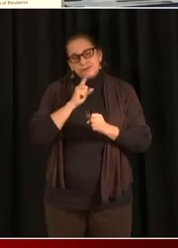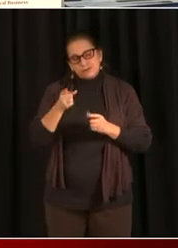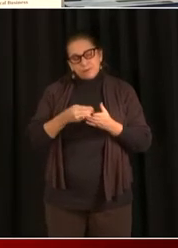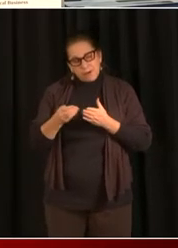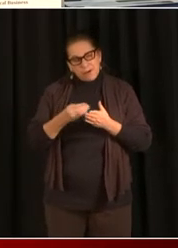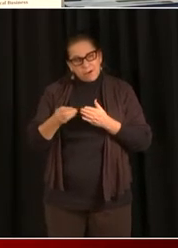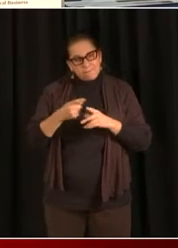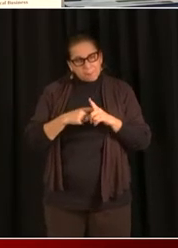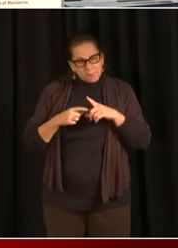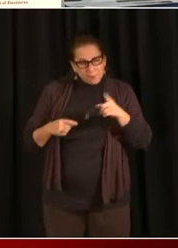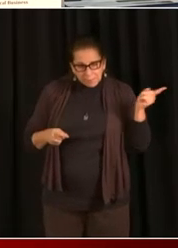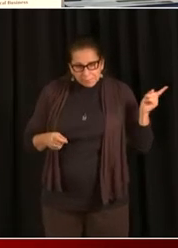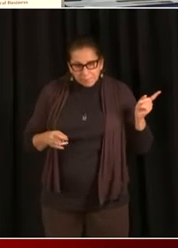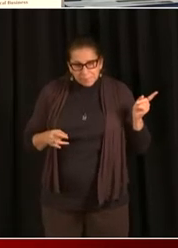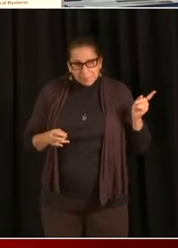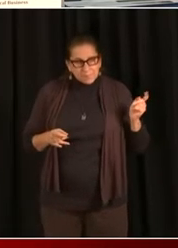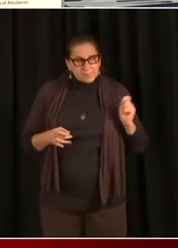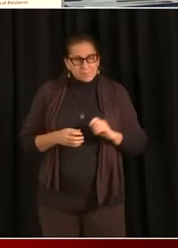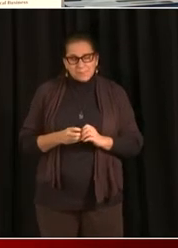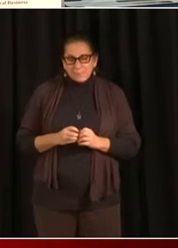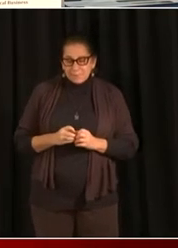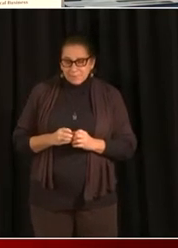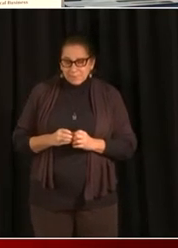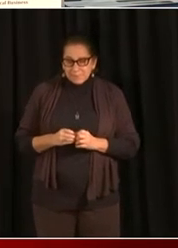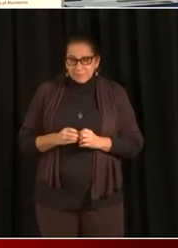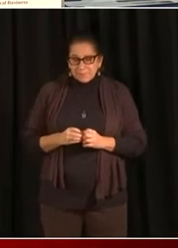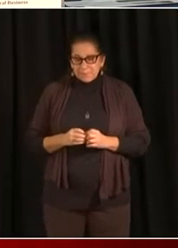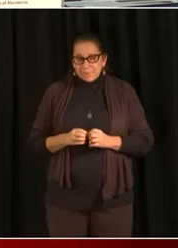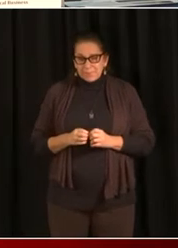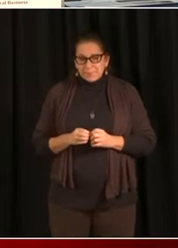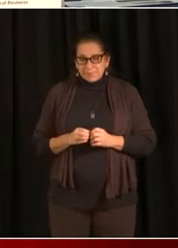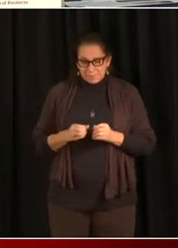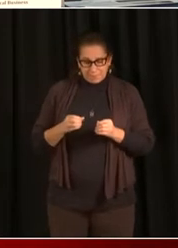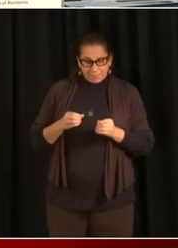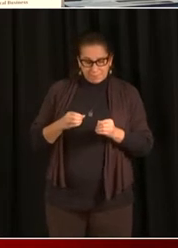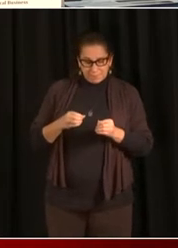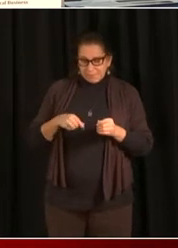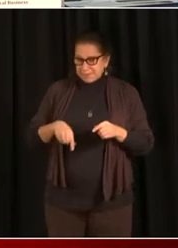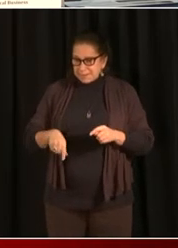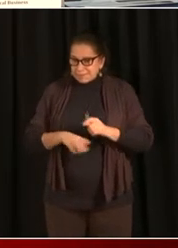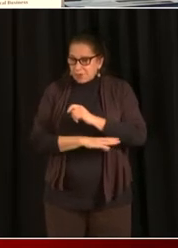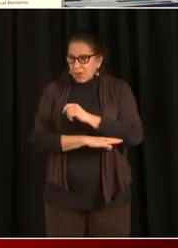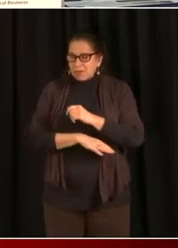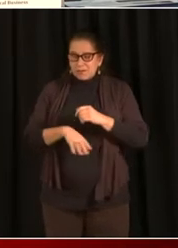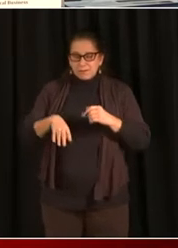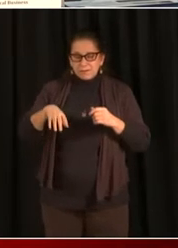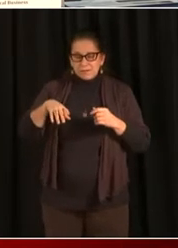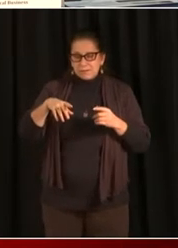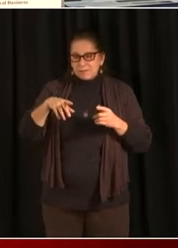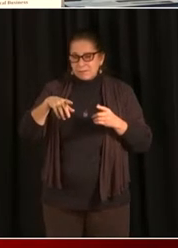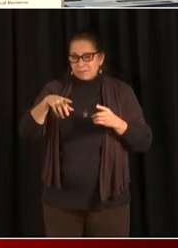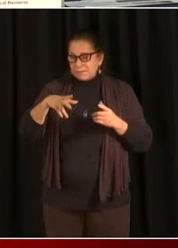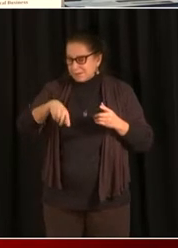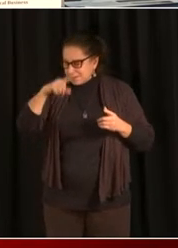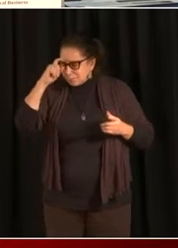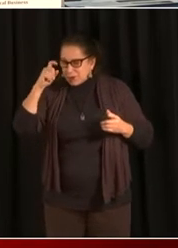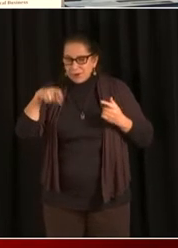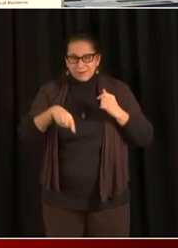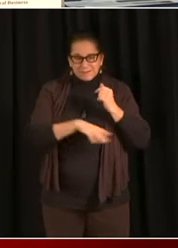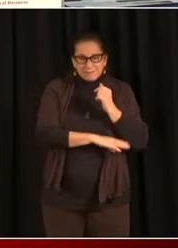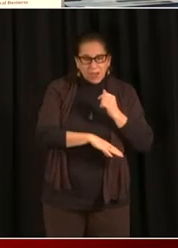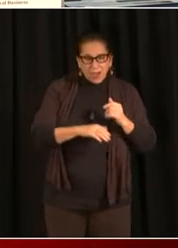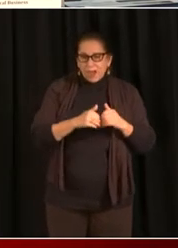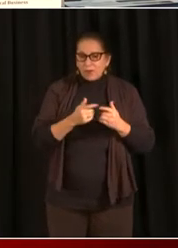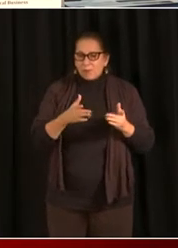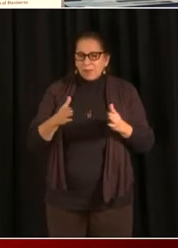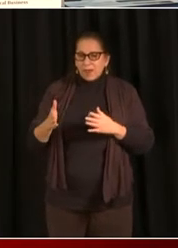just as people were thoughtful about how they plan their voting in the fall and in the summer and the fall, you're equally thoughtful about how